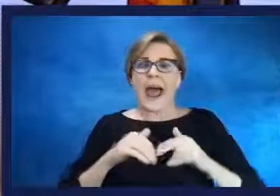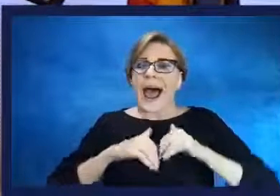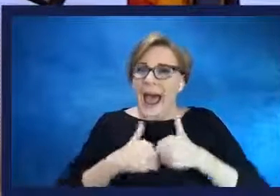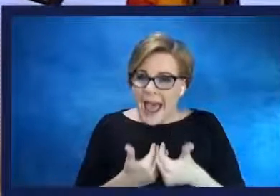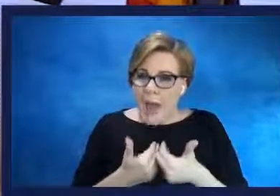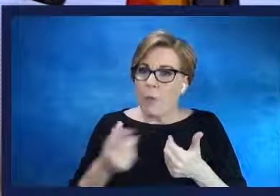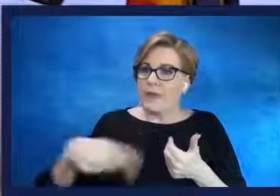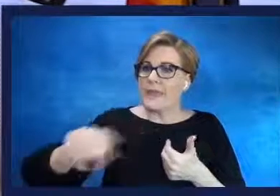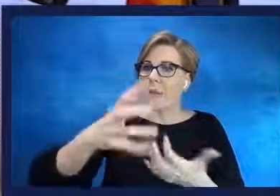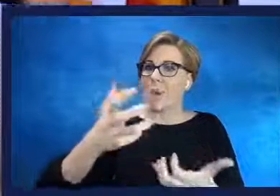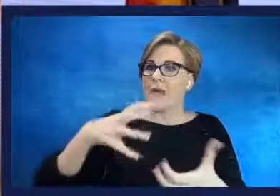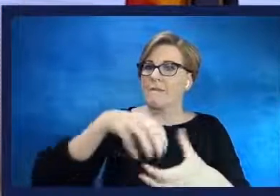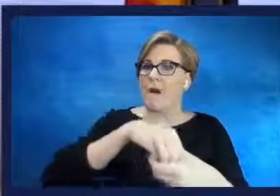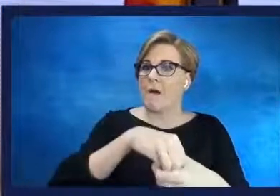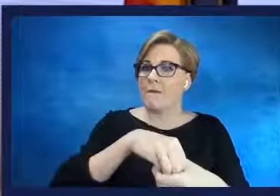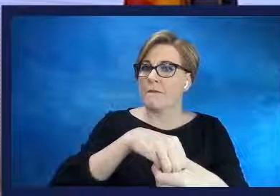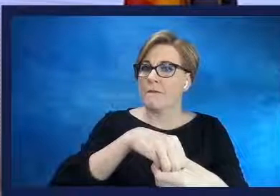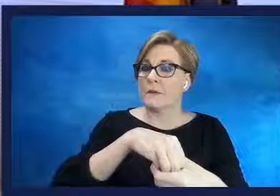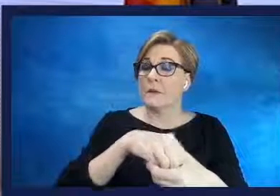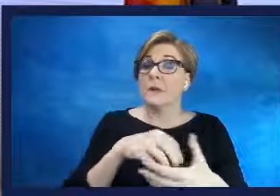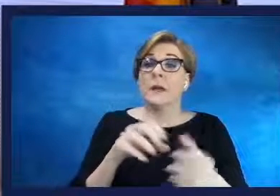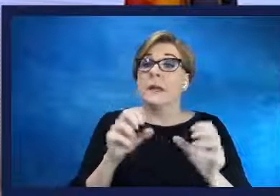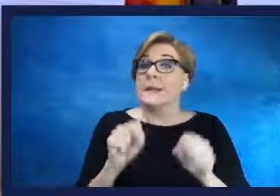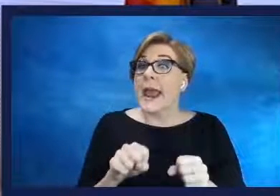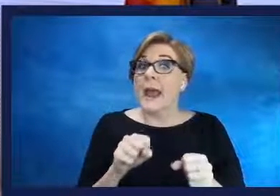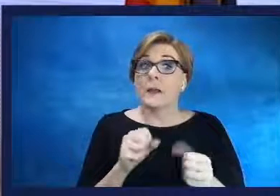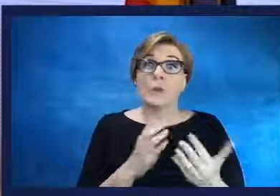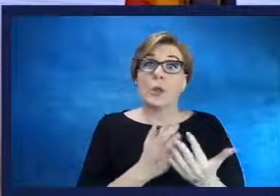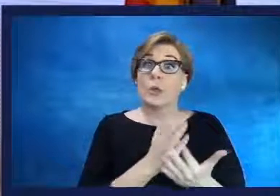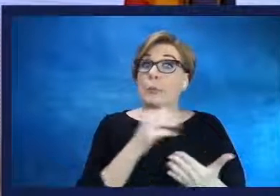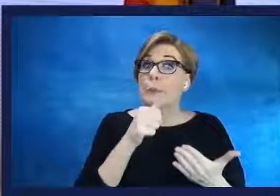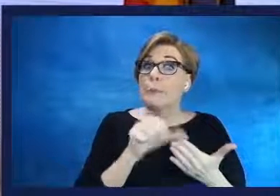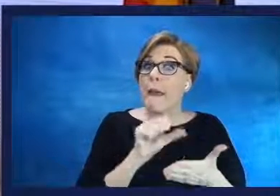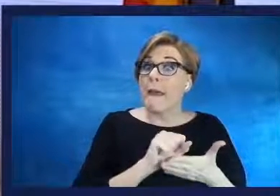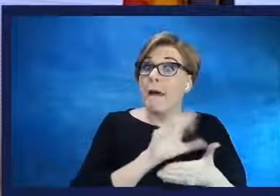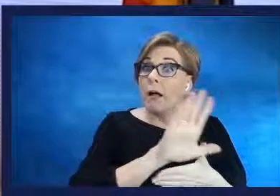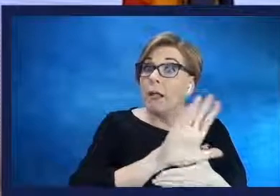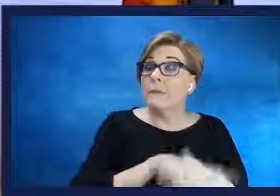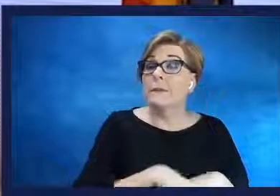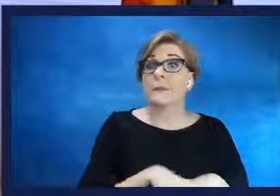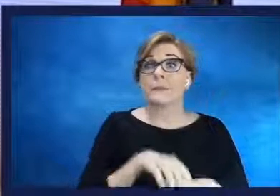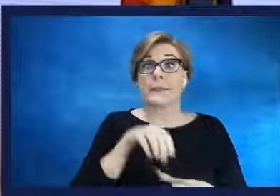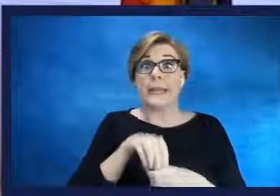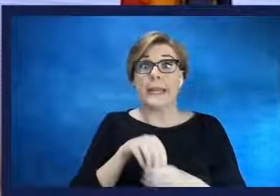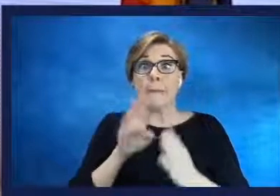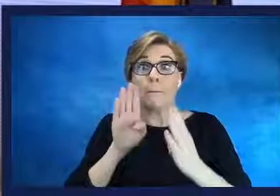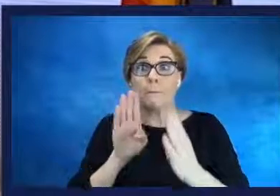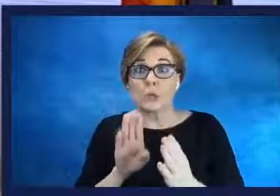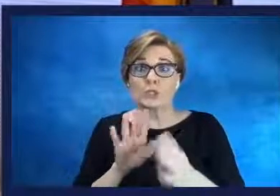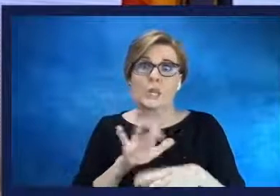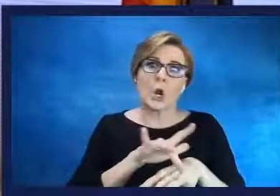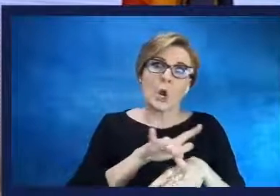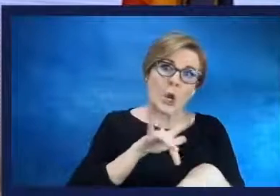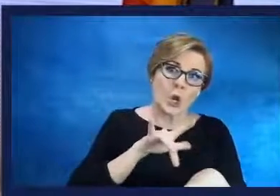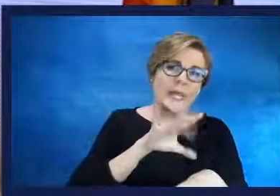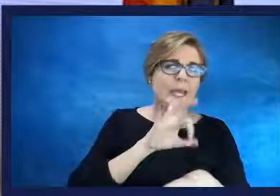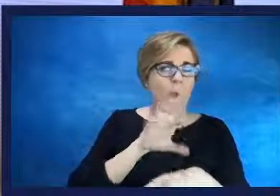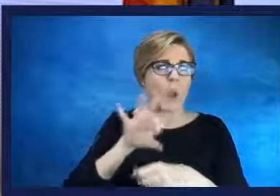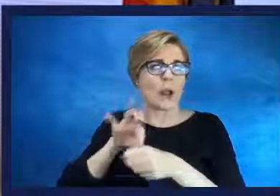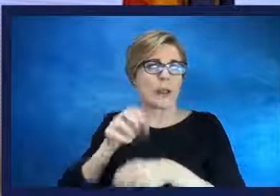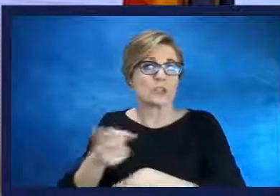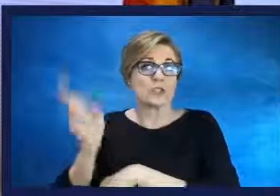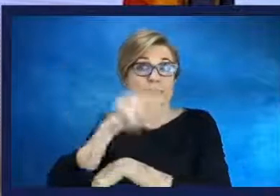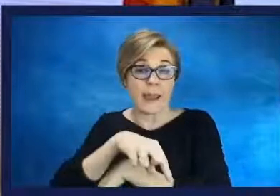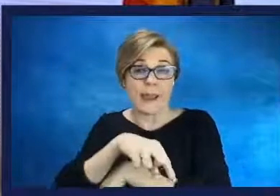the in-person voting process, and that they have a courteous and respectful voting experience. So that's a